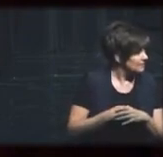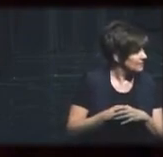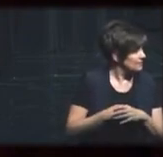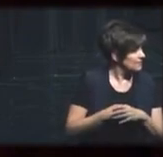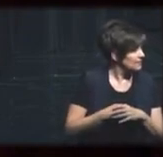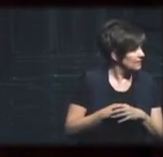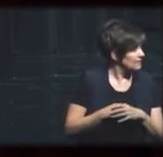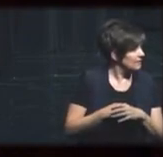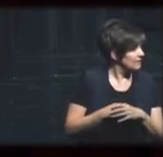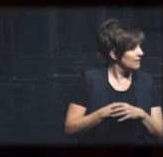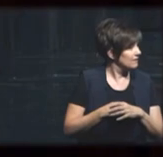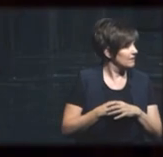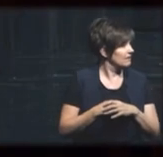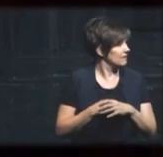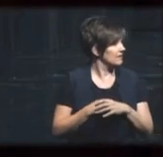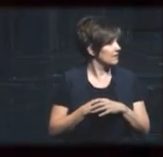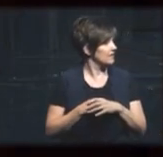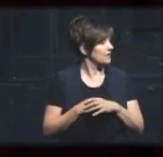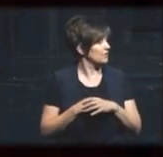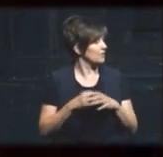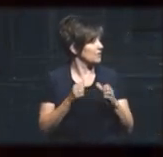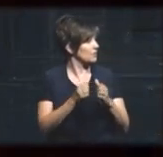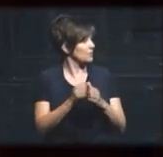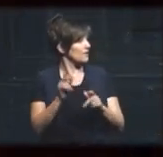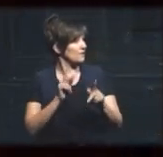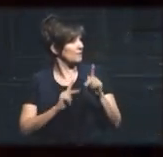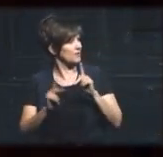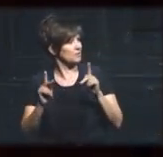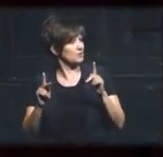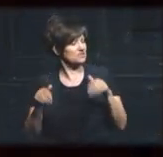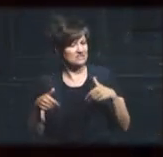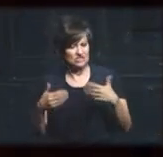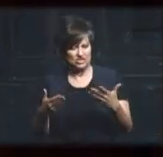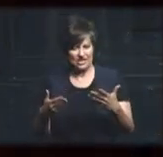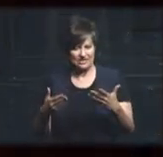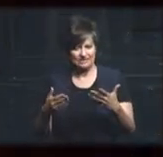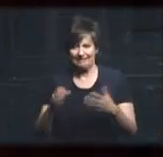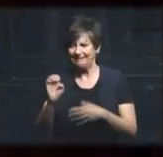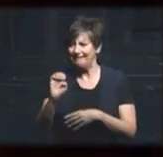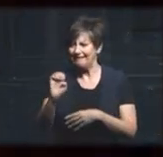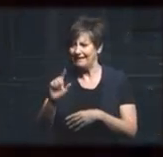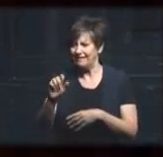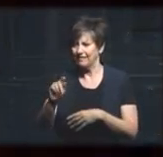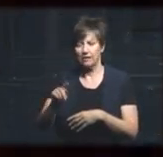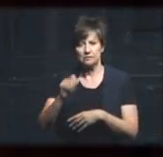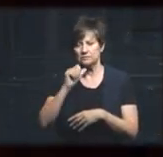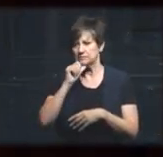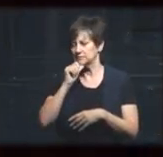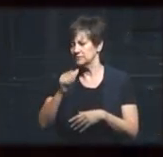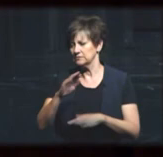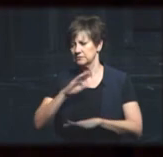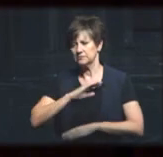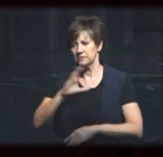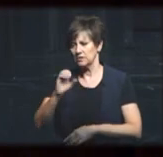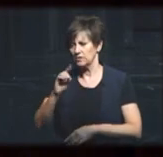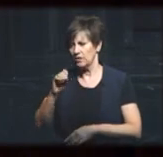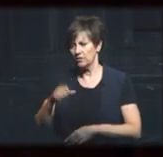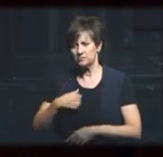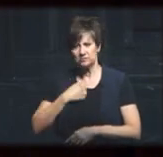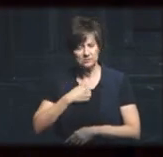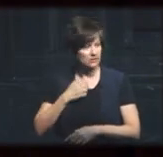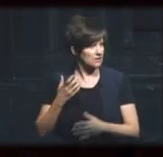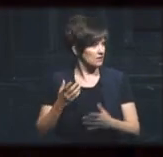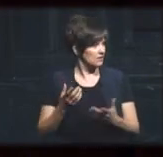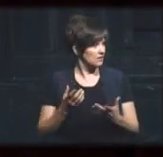Yeah. And what certainly with people have suggested, for example, E-lot, and it just does not meet code at all for